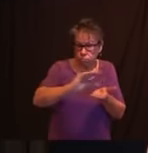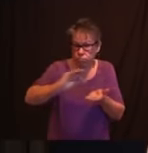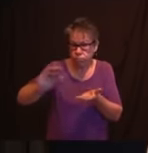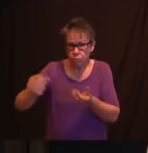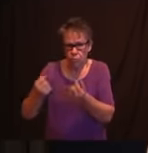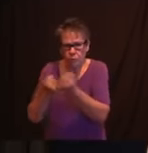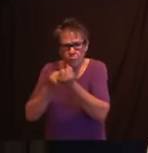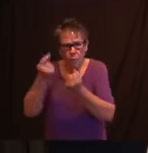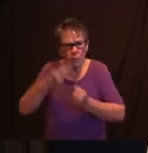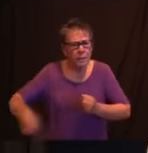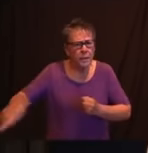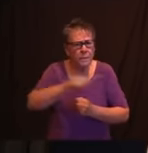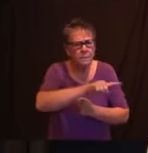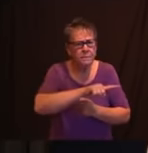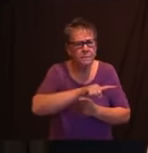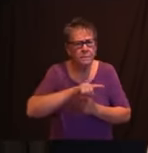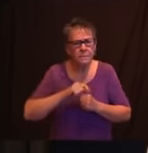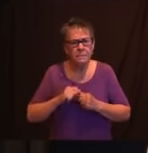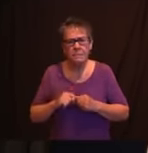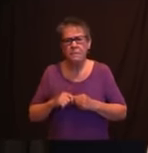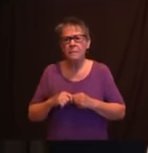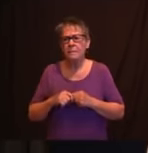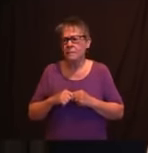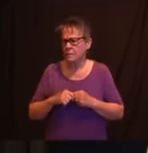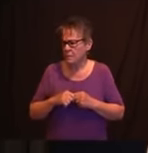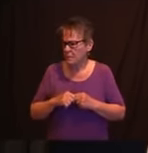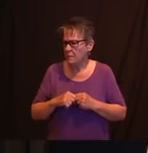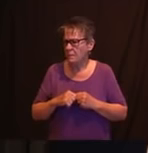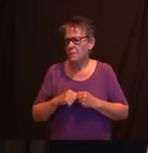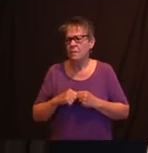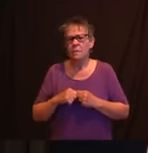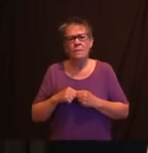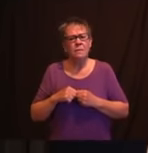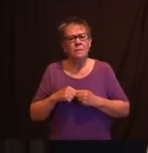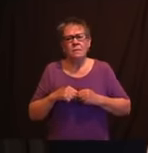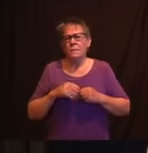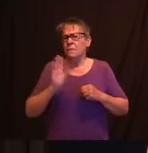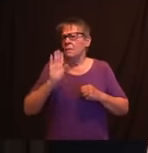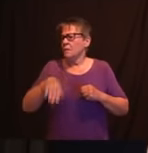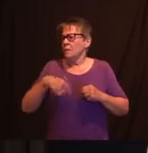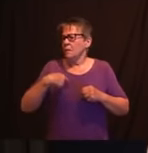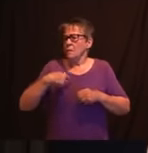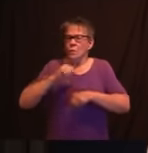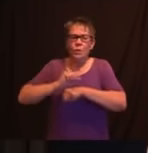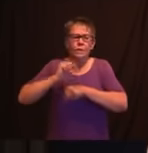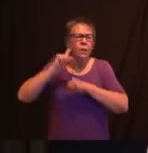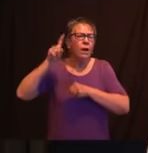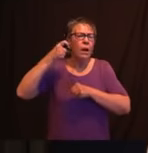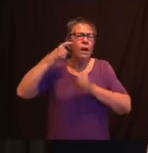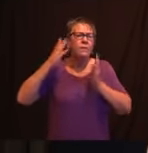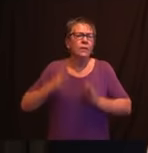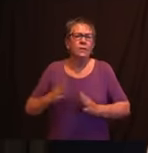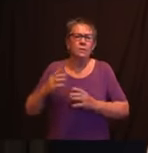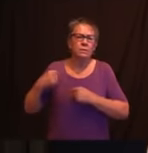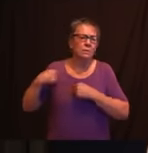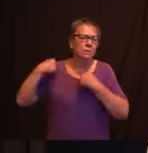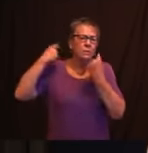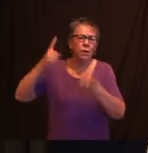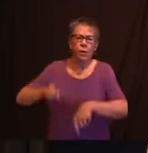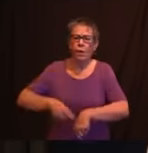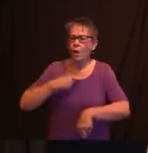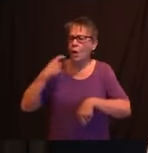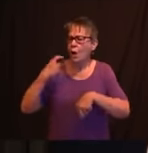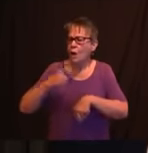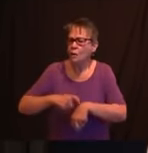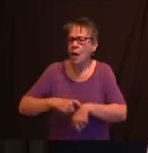The conditions that are described by our members and other nursing home workers across the state are ones that we would never want to be